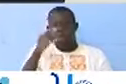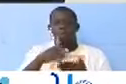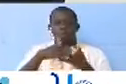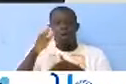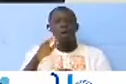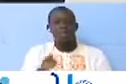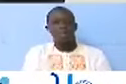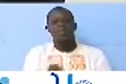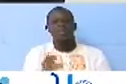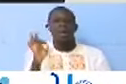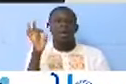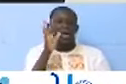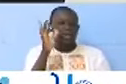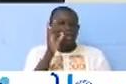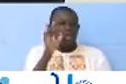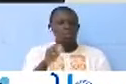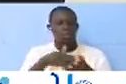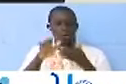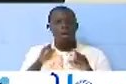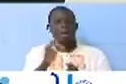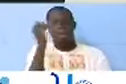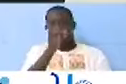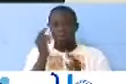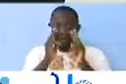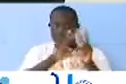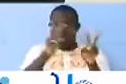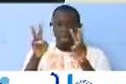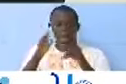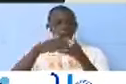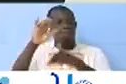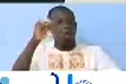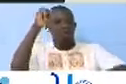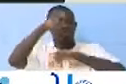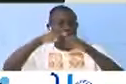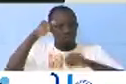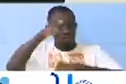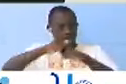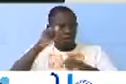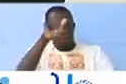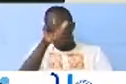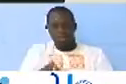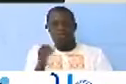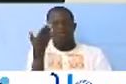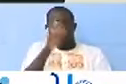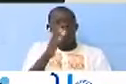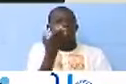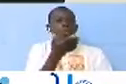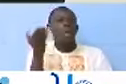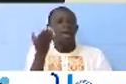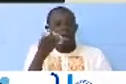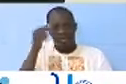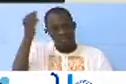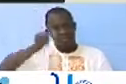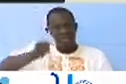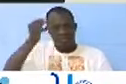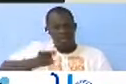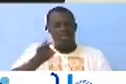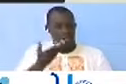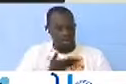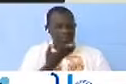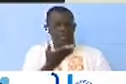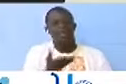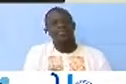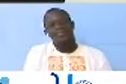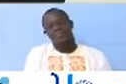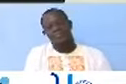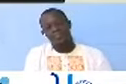because I think we have seen a lot of torturers from the provinces here. Kuma kama de world tembera bari ngamu jamal sura jana miyano kwe barasan do da dungi mole kira